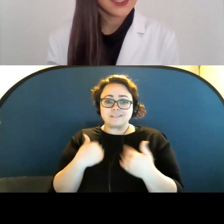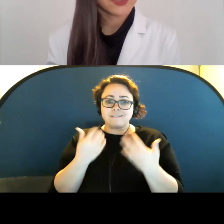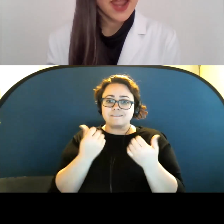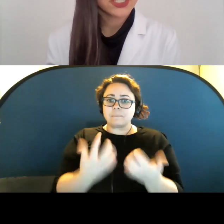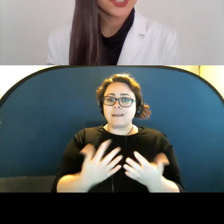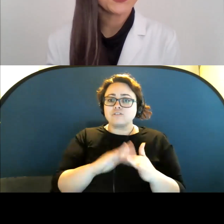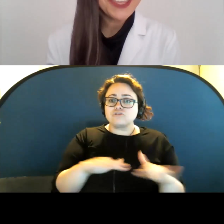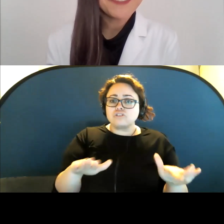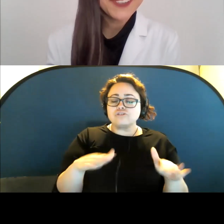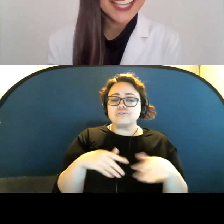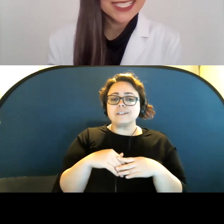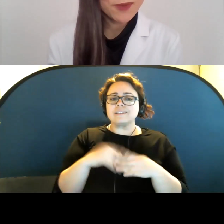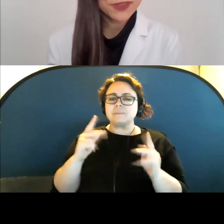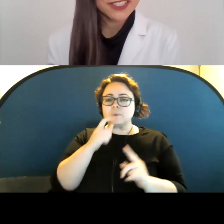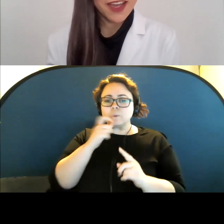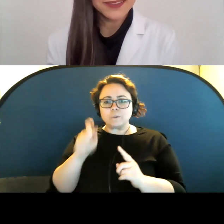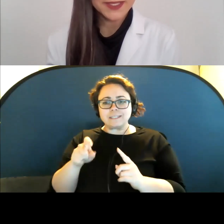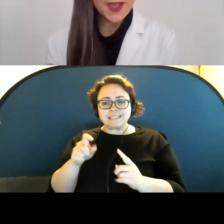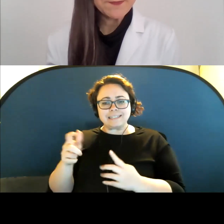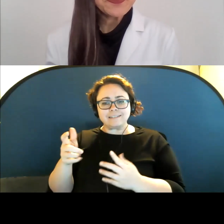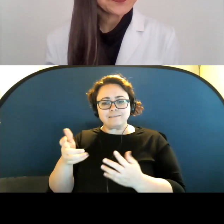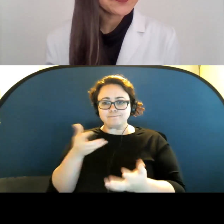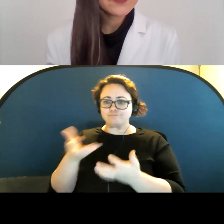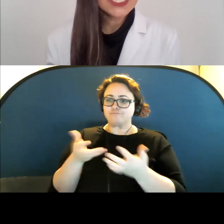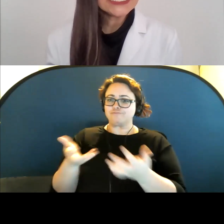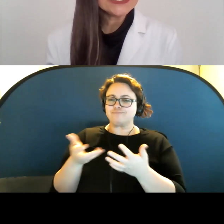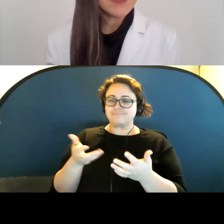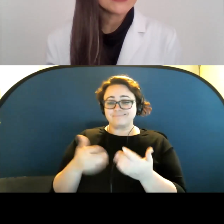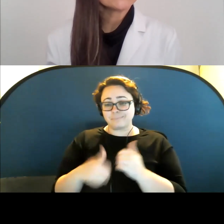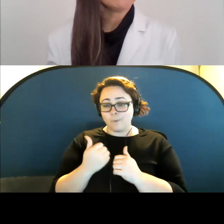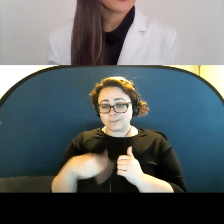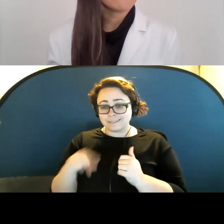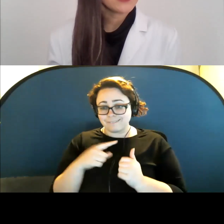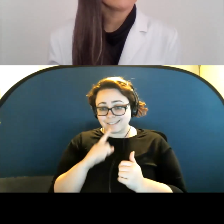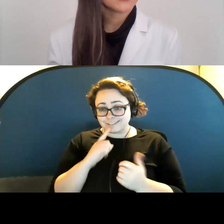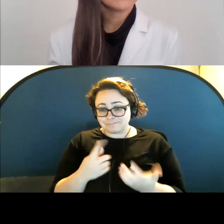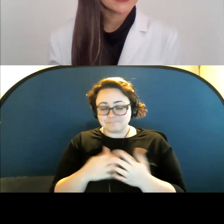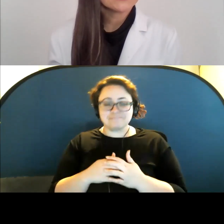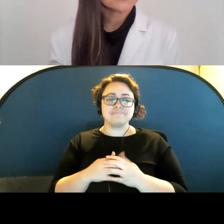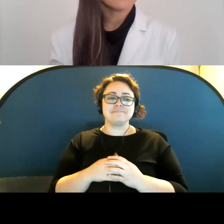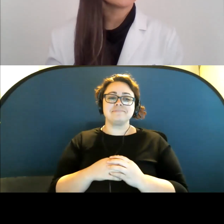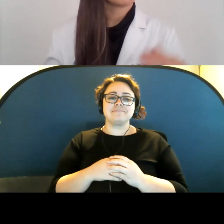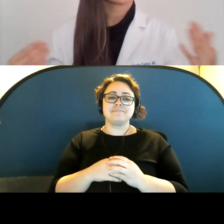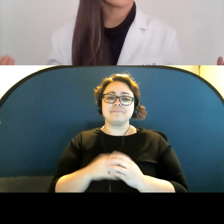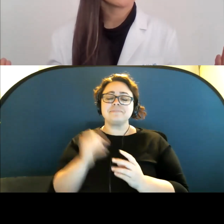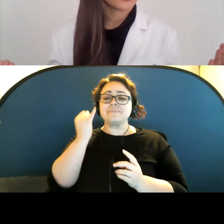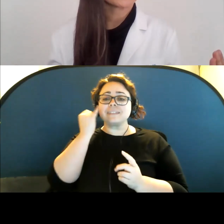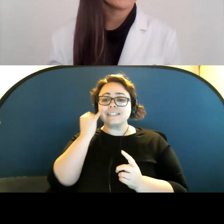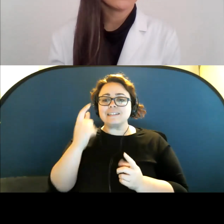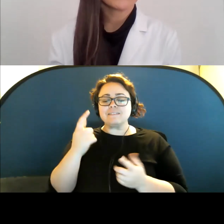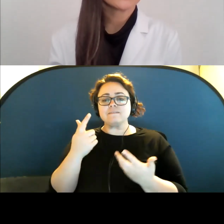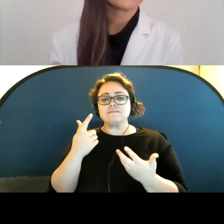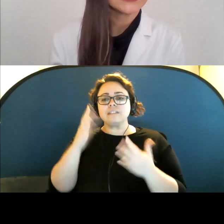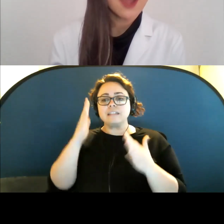need that interaction, which I would say is most of us. And if you're having out-of-town guests, I would advise a lot of